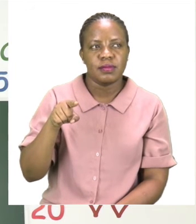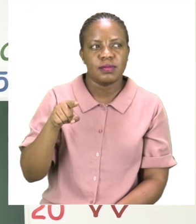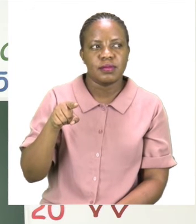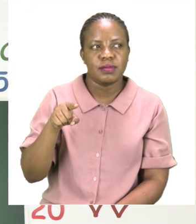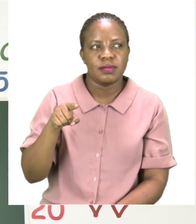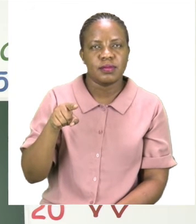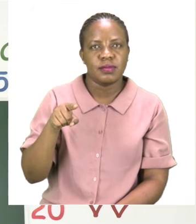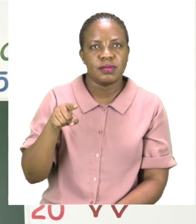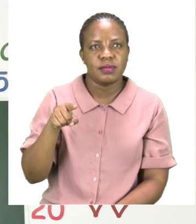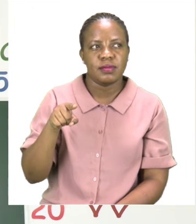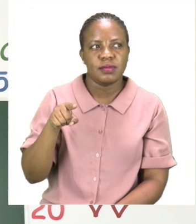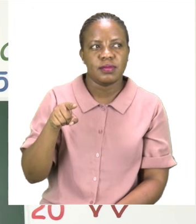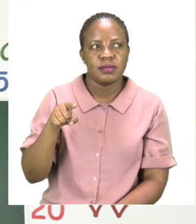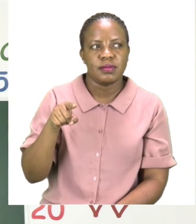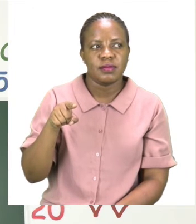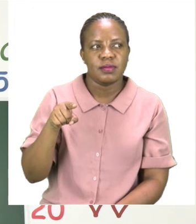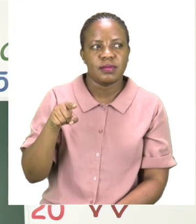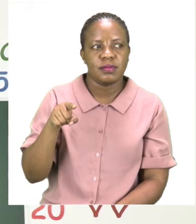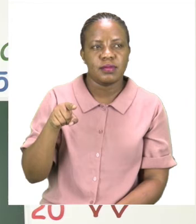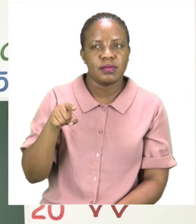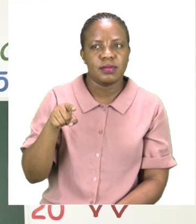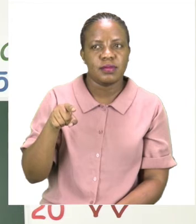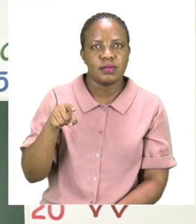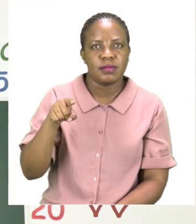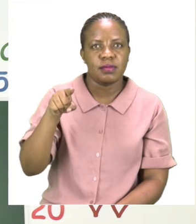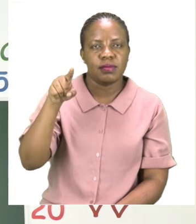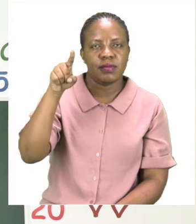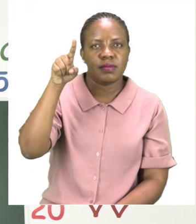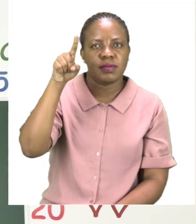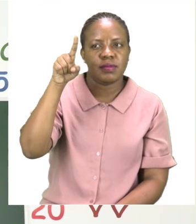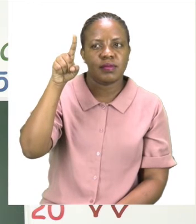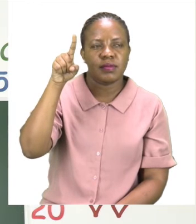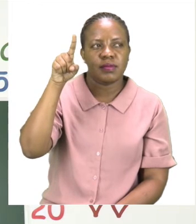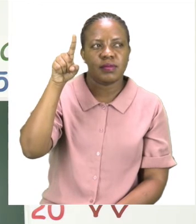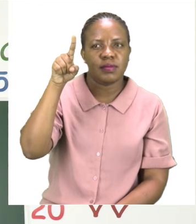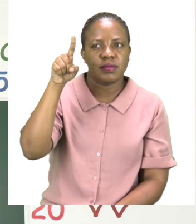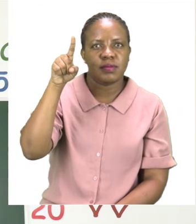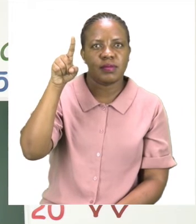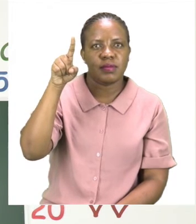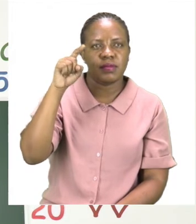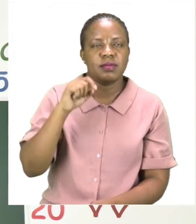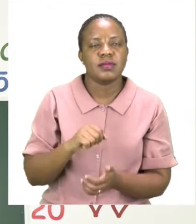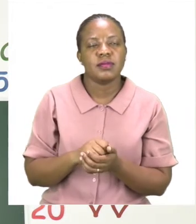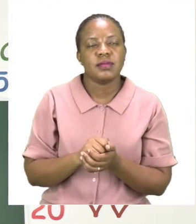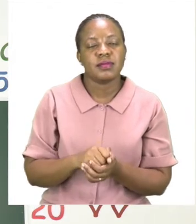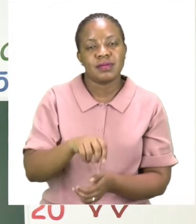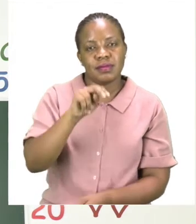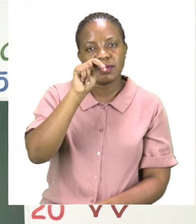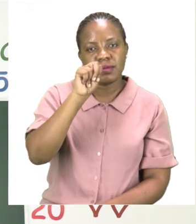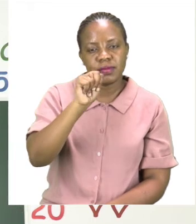Well done. And then we go up. And that is our letter